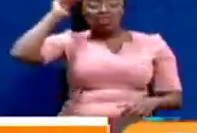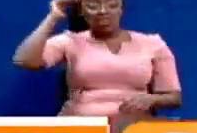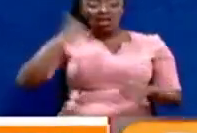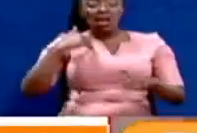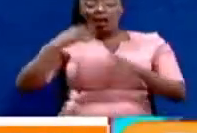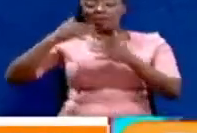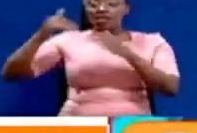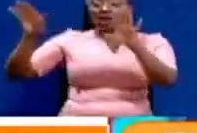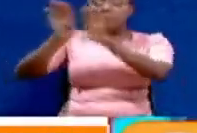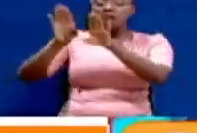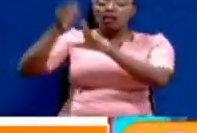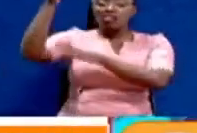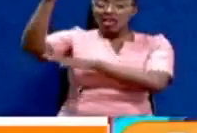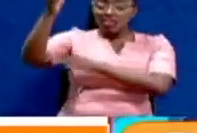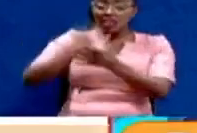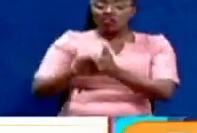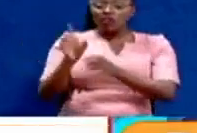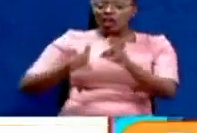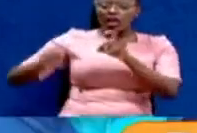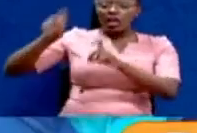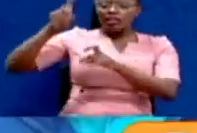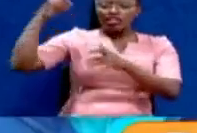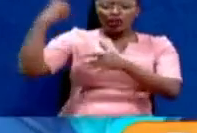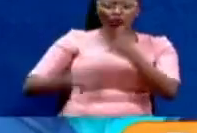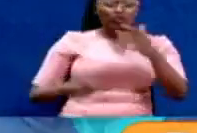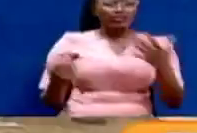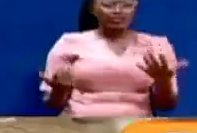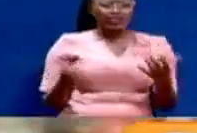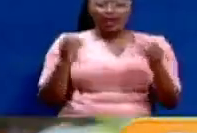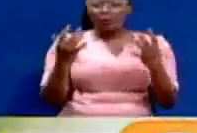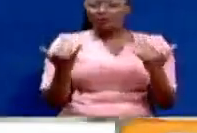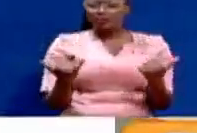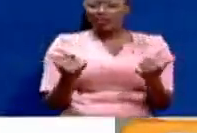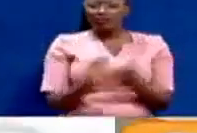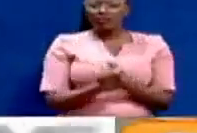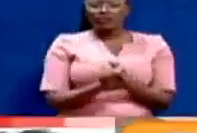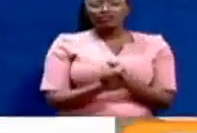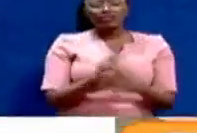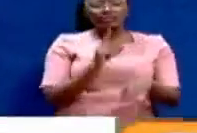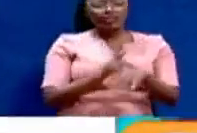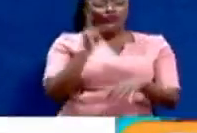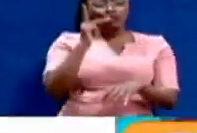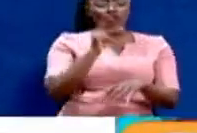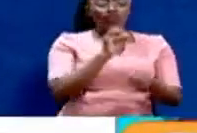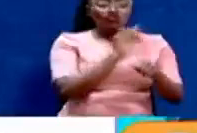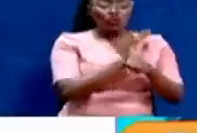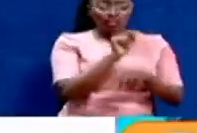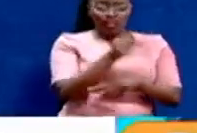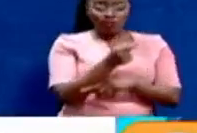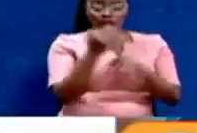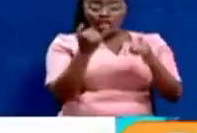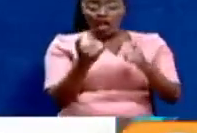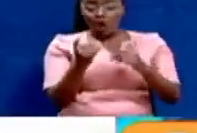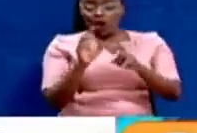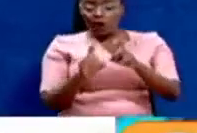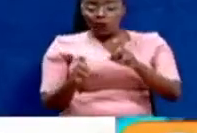na huko juu. Bei imeongezeka. Bei imeongezeka imefika ngapi? Times 2. Tuseme 14. Sasa